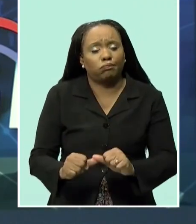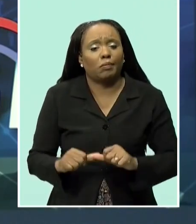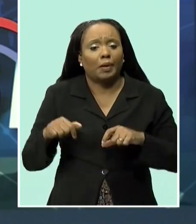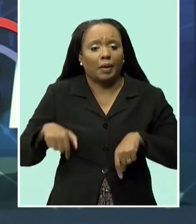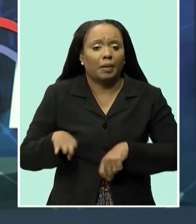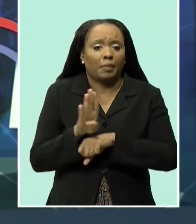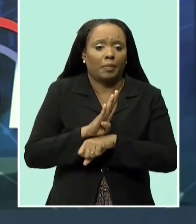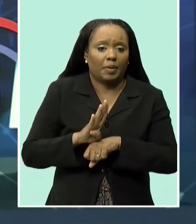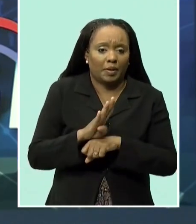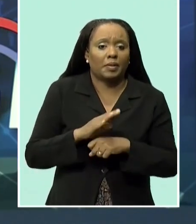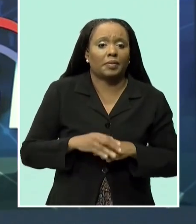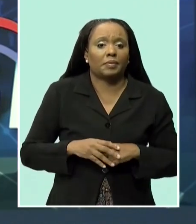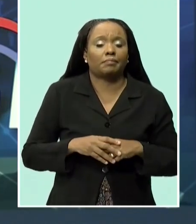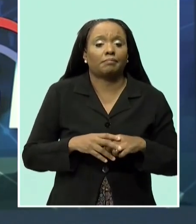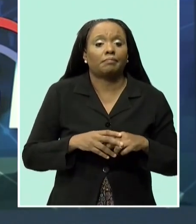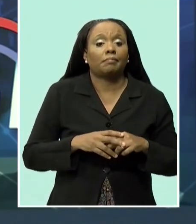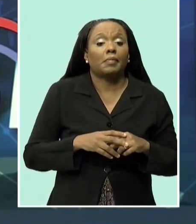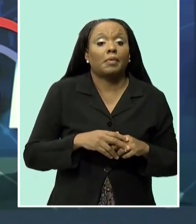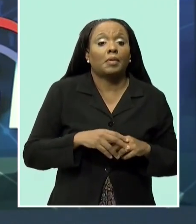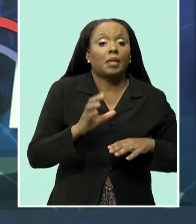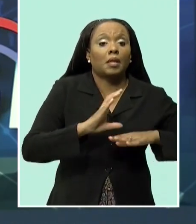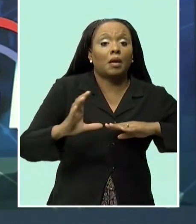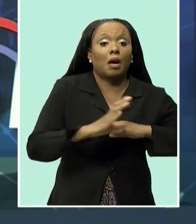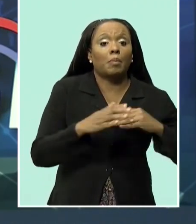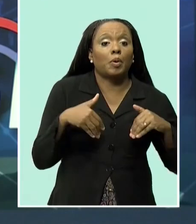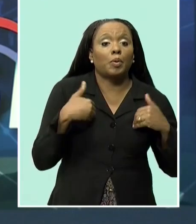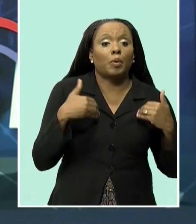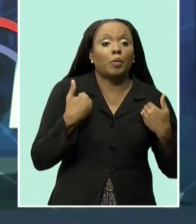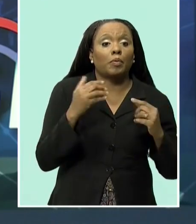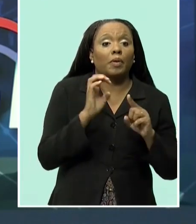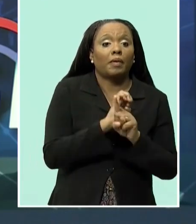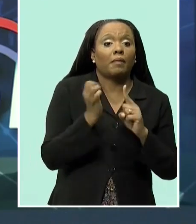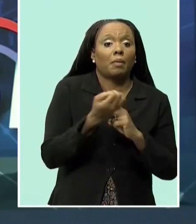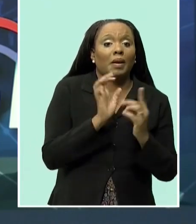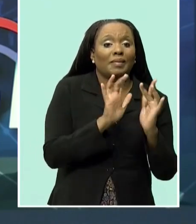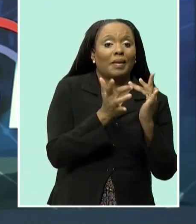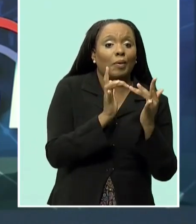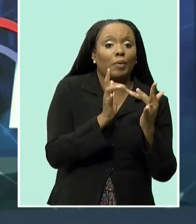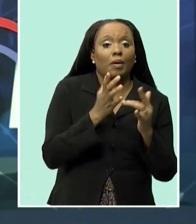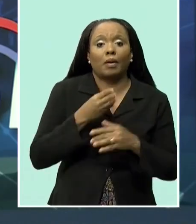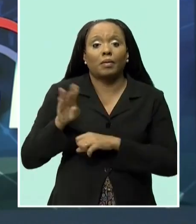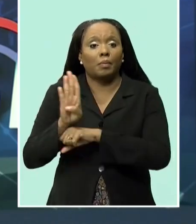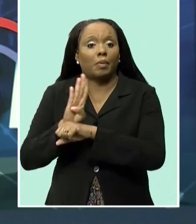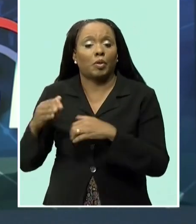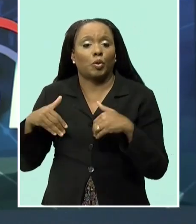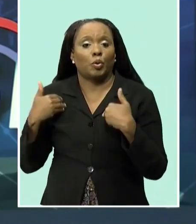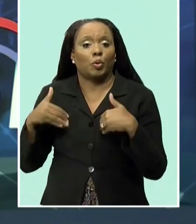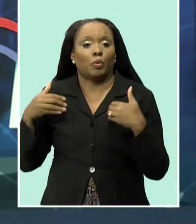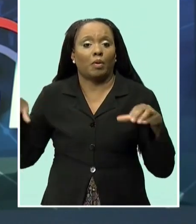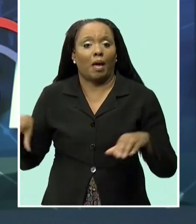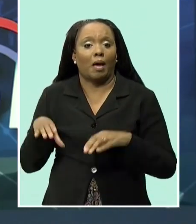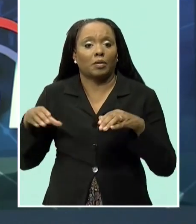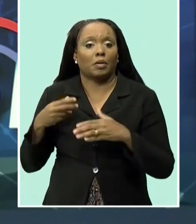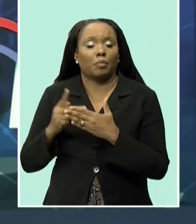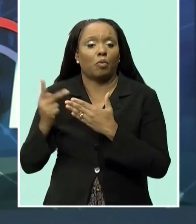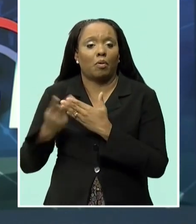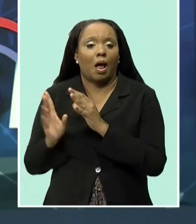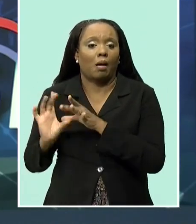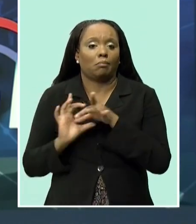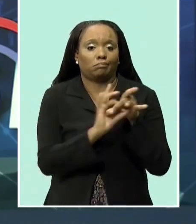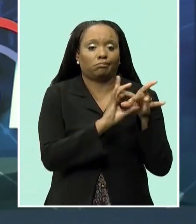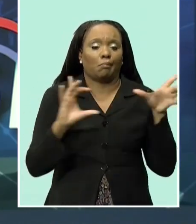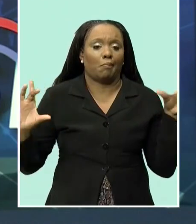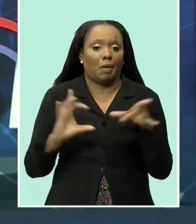Caribbean Youth Environment Network and the Barbados Youth Action Program. National coordinator for the network, Shannon Weeks, says agriculture is a